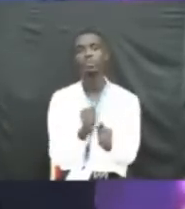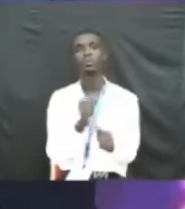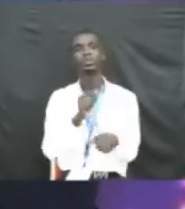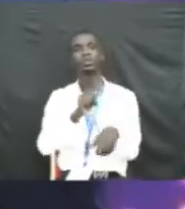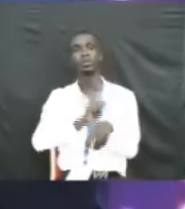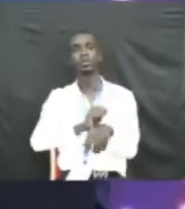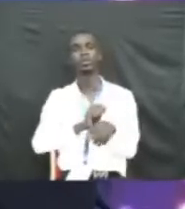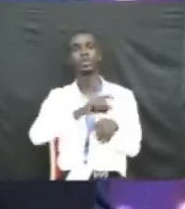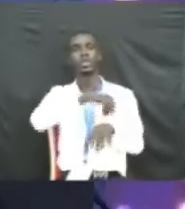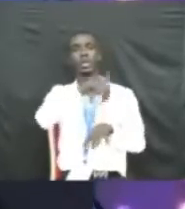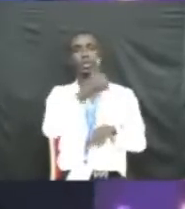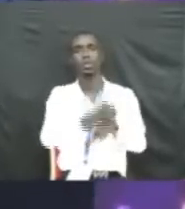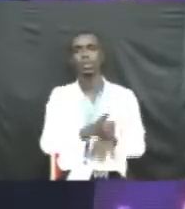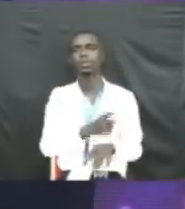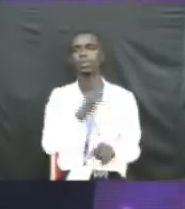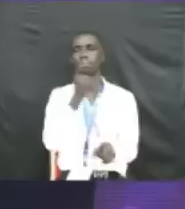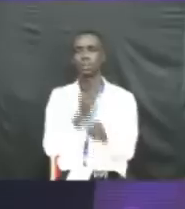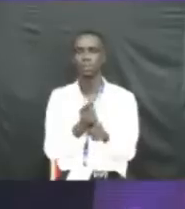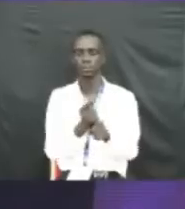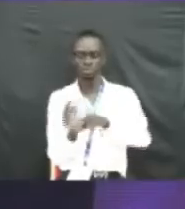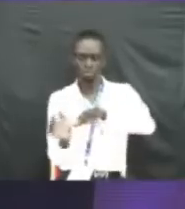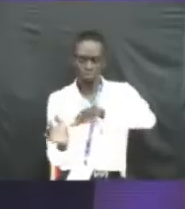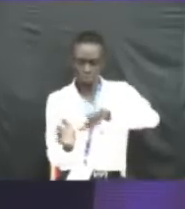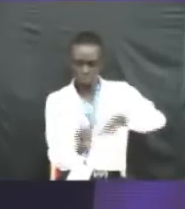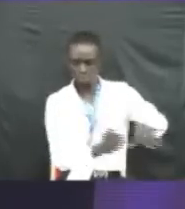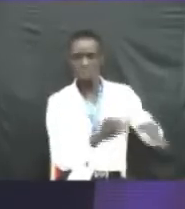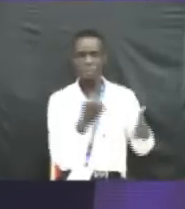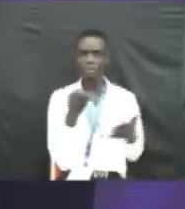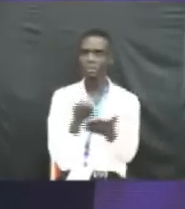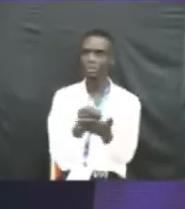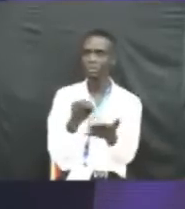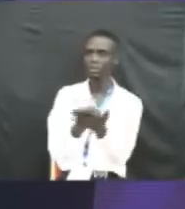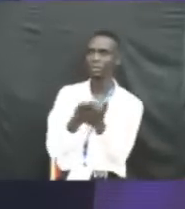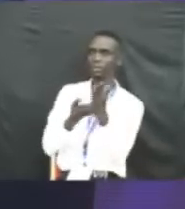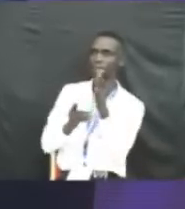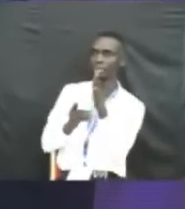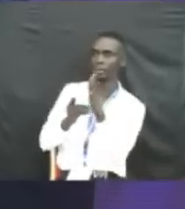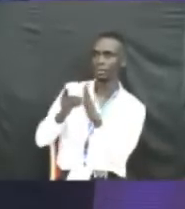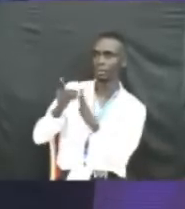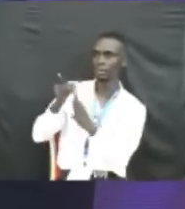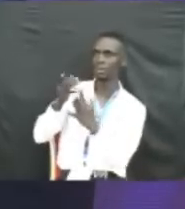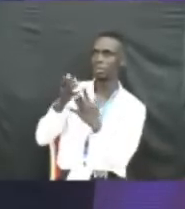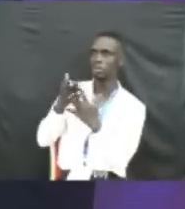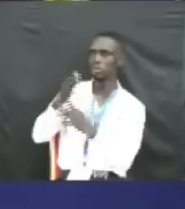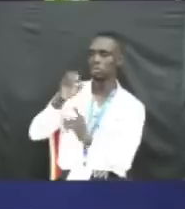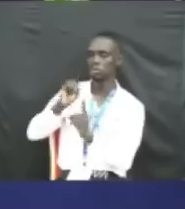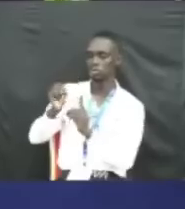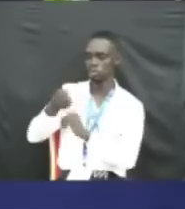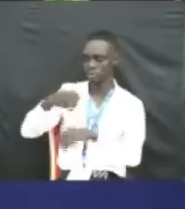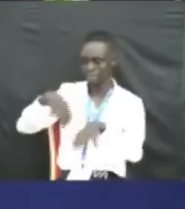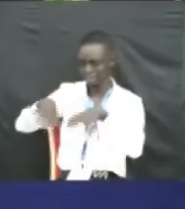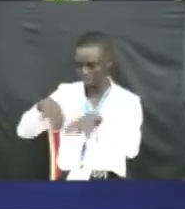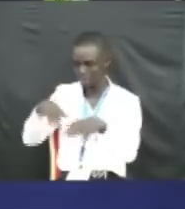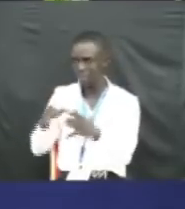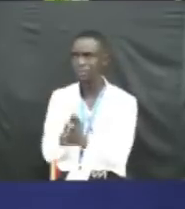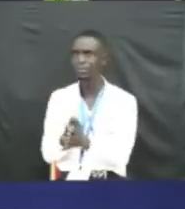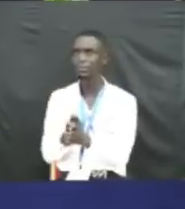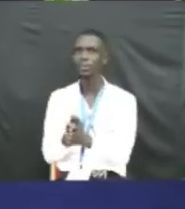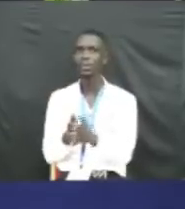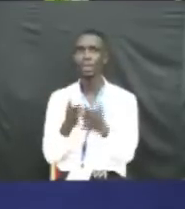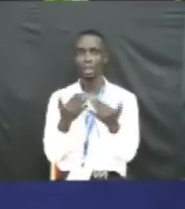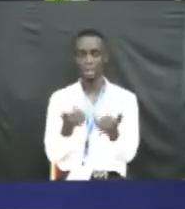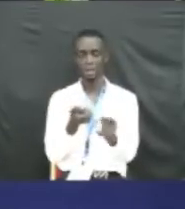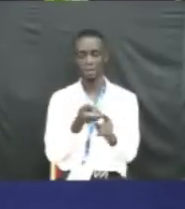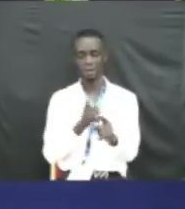Now let's go to the economic development through our social interventions led by Pentecost social